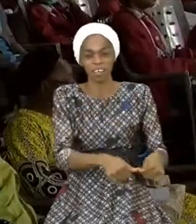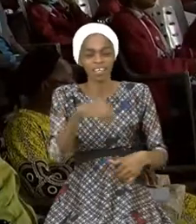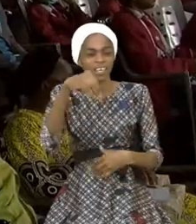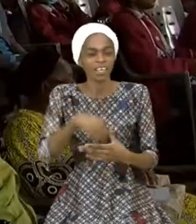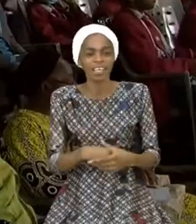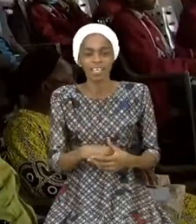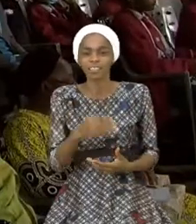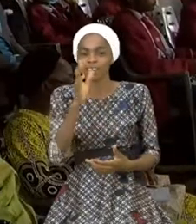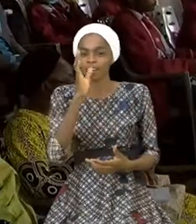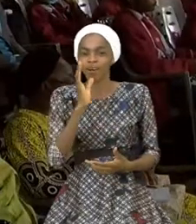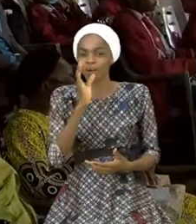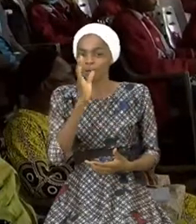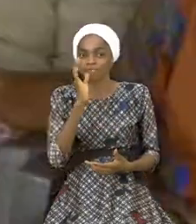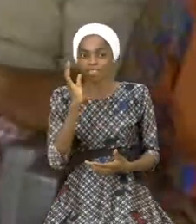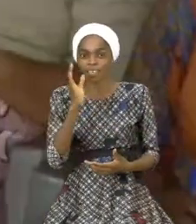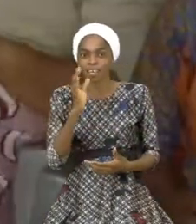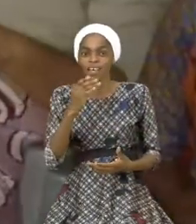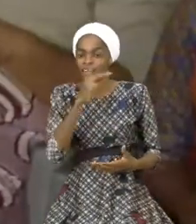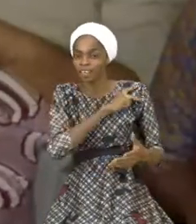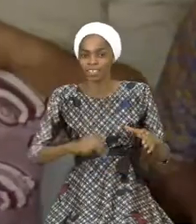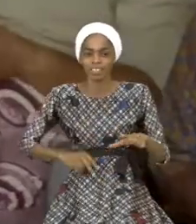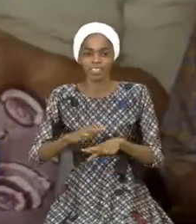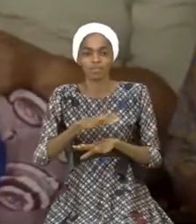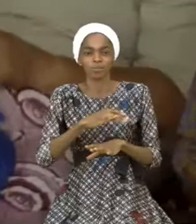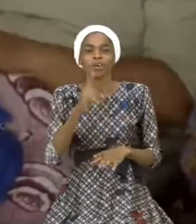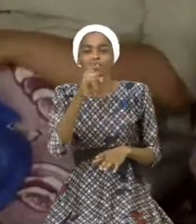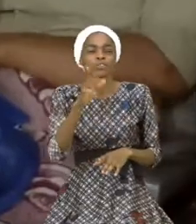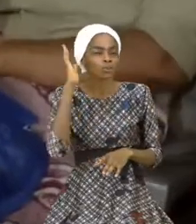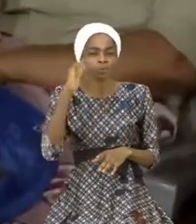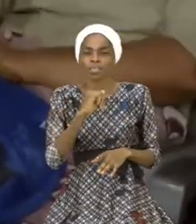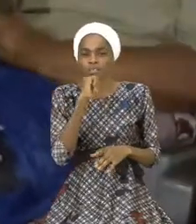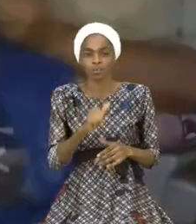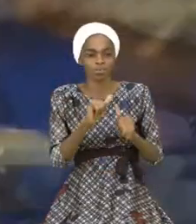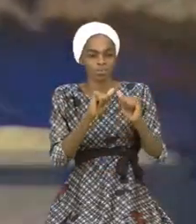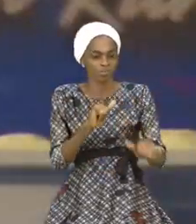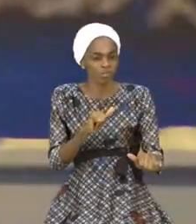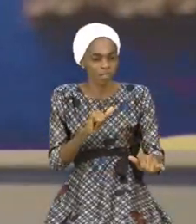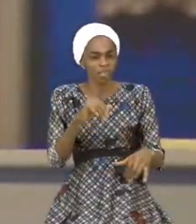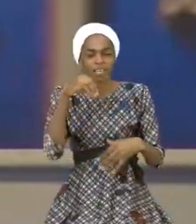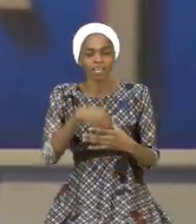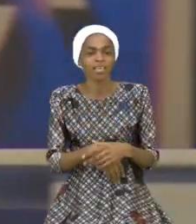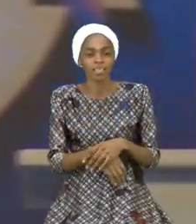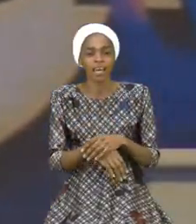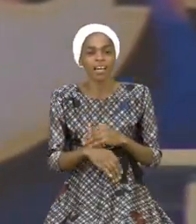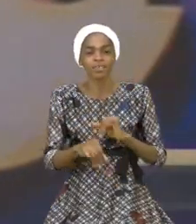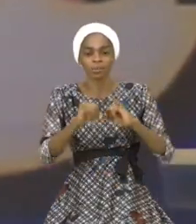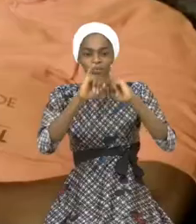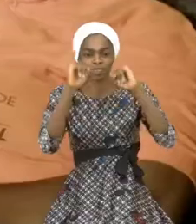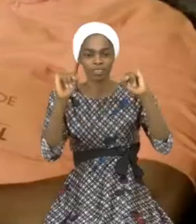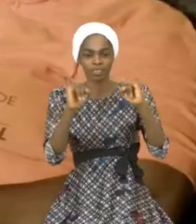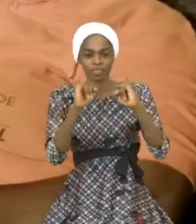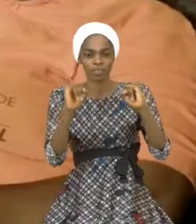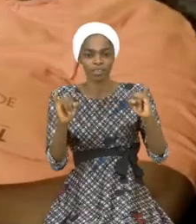an occultic kingdom. You will not remain in an idolatrous